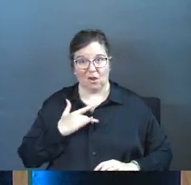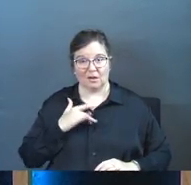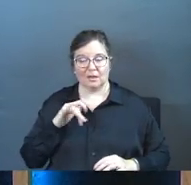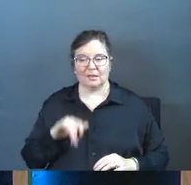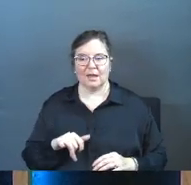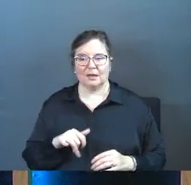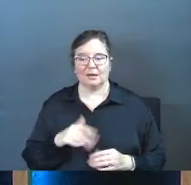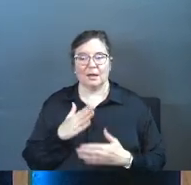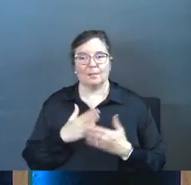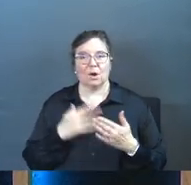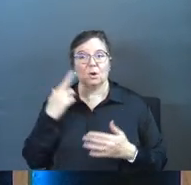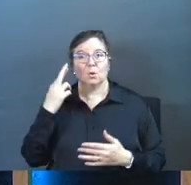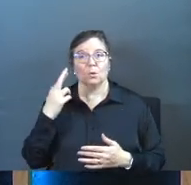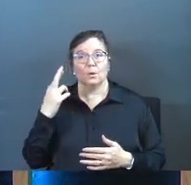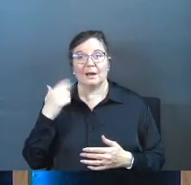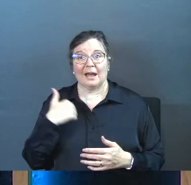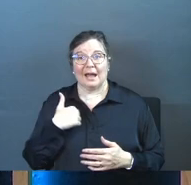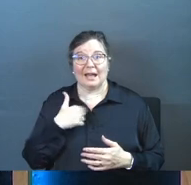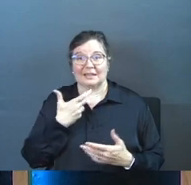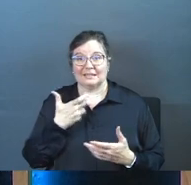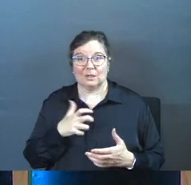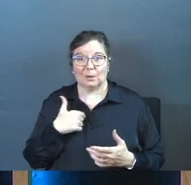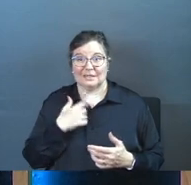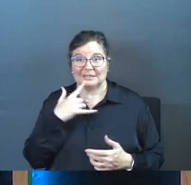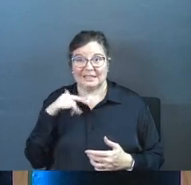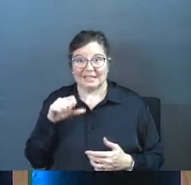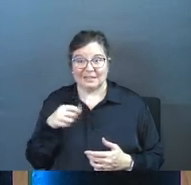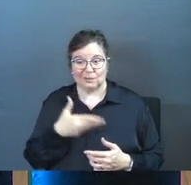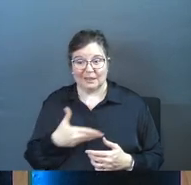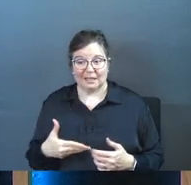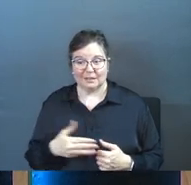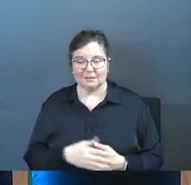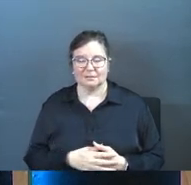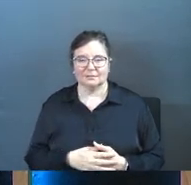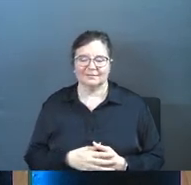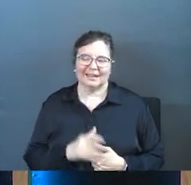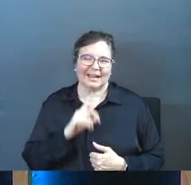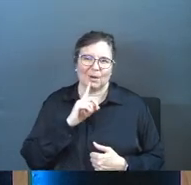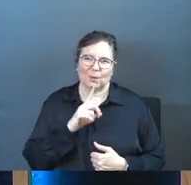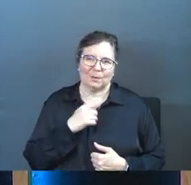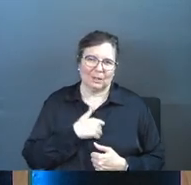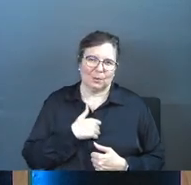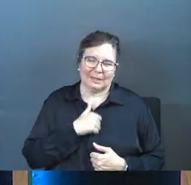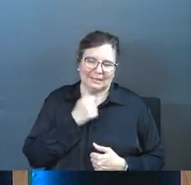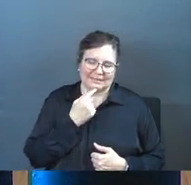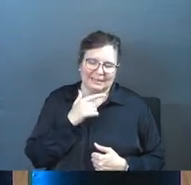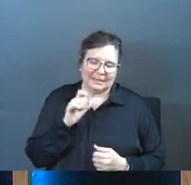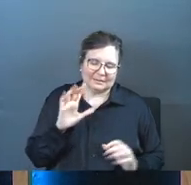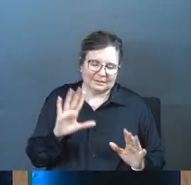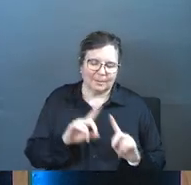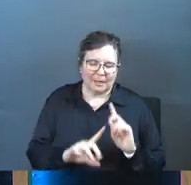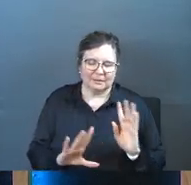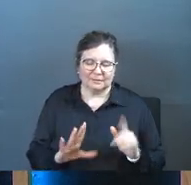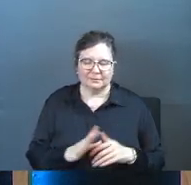is that part of the reason I didn't want to say yes to this thing, and I don't really regret not saying yes,